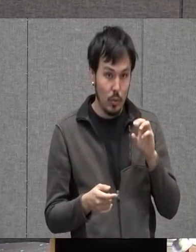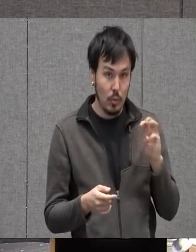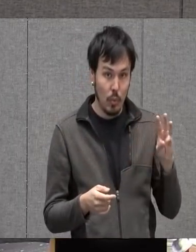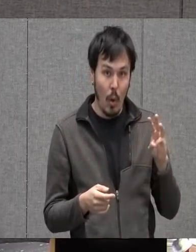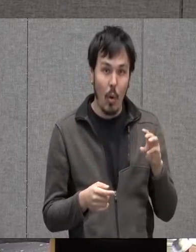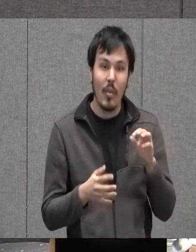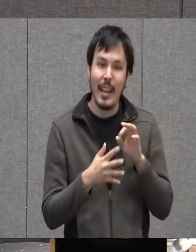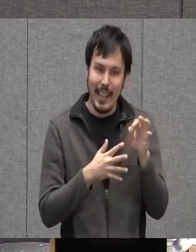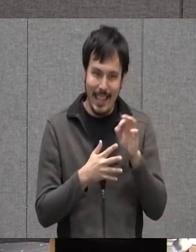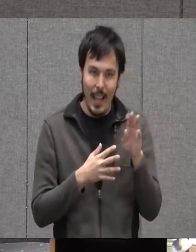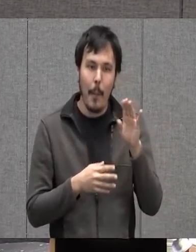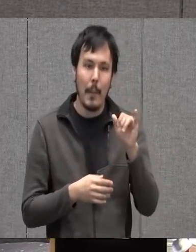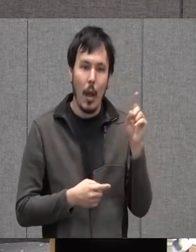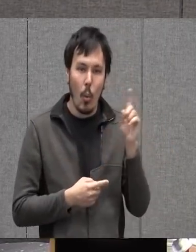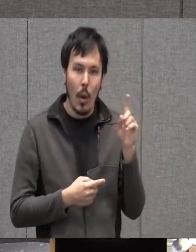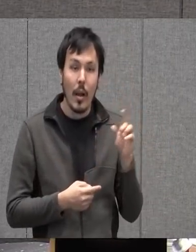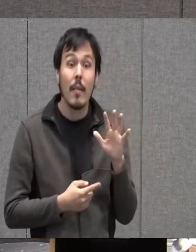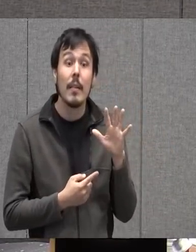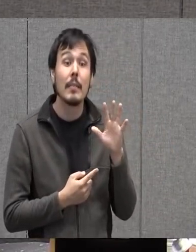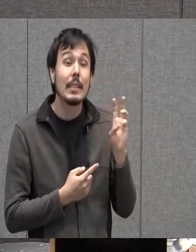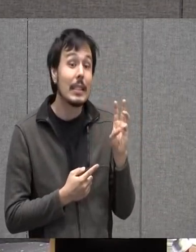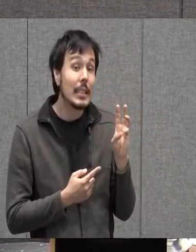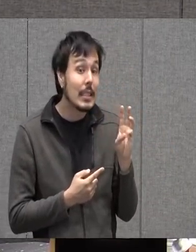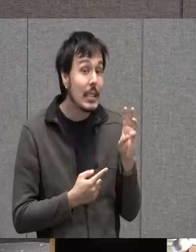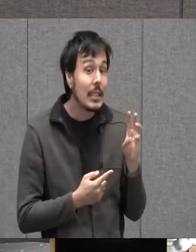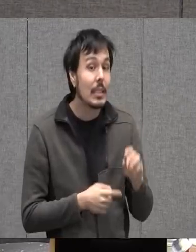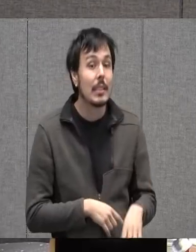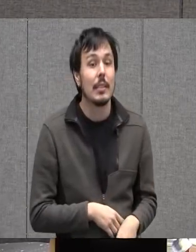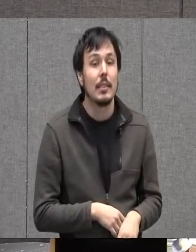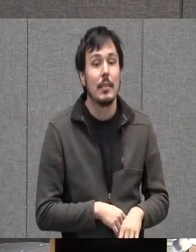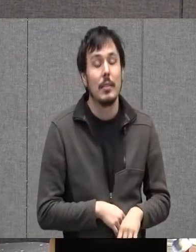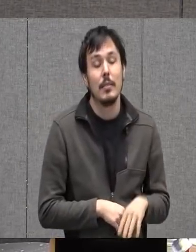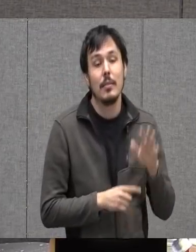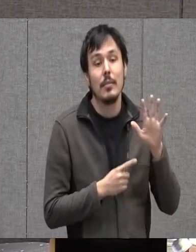just have to count by ones. 56,